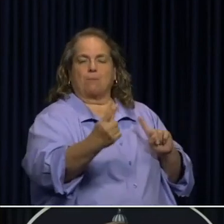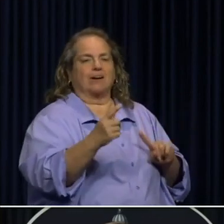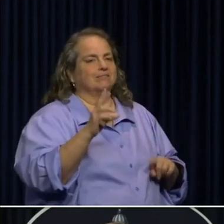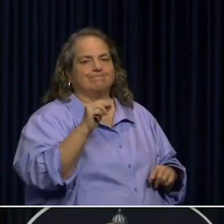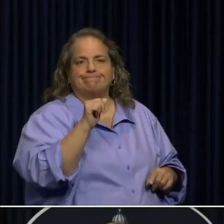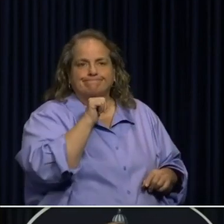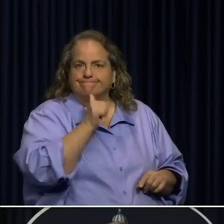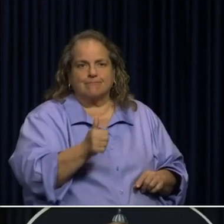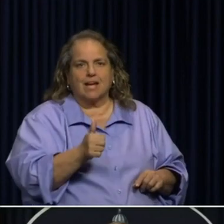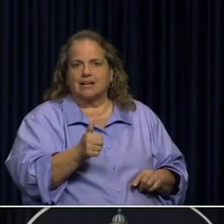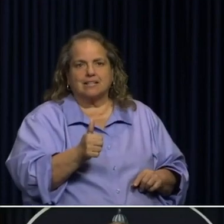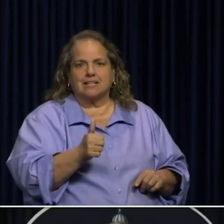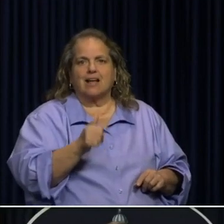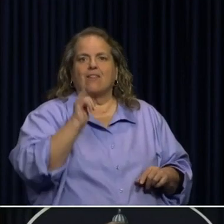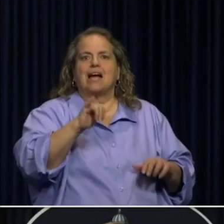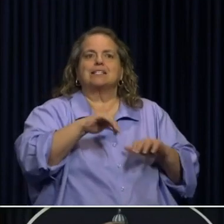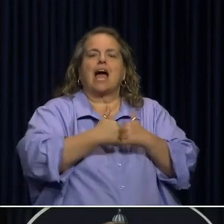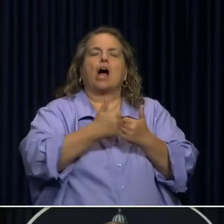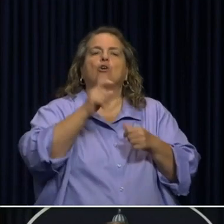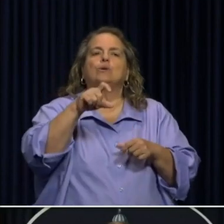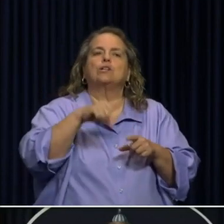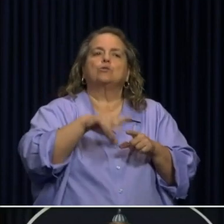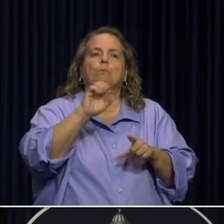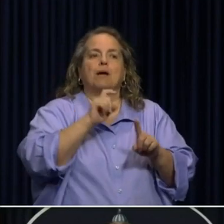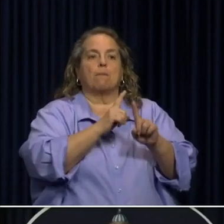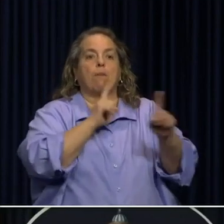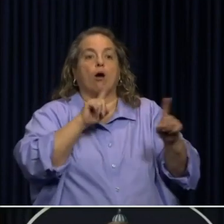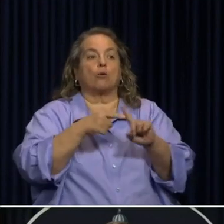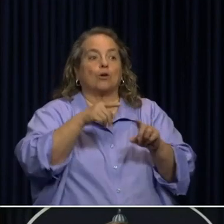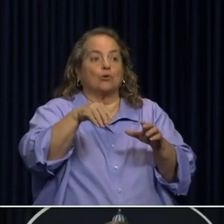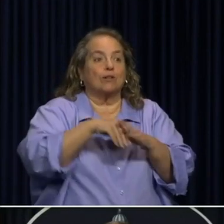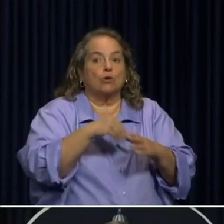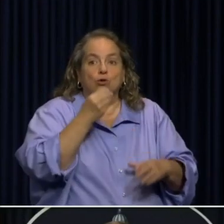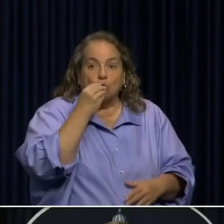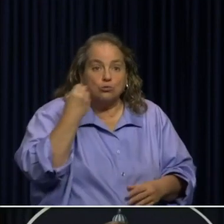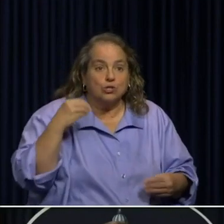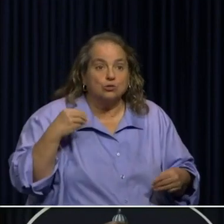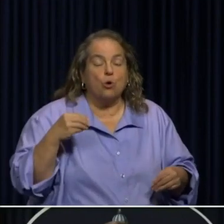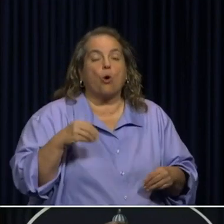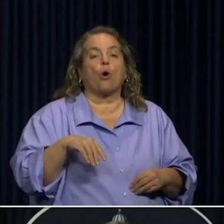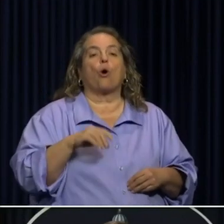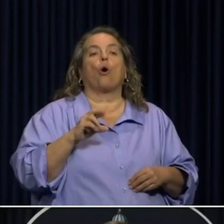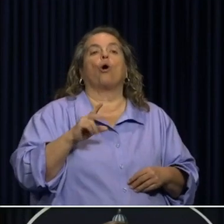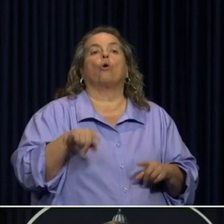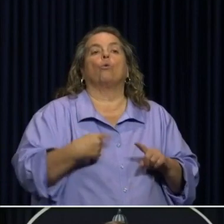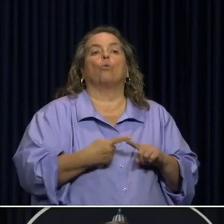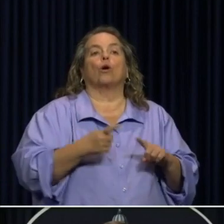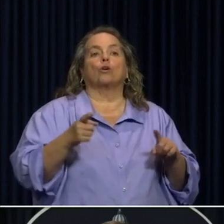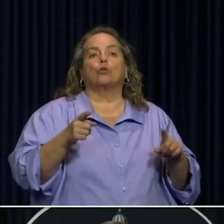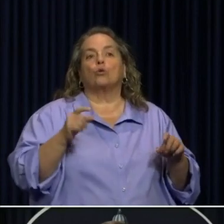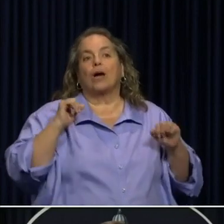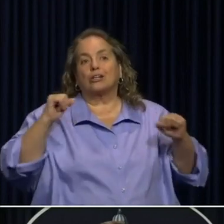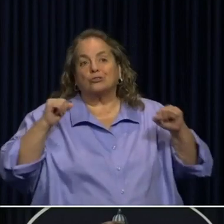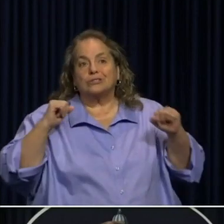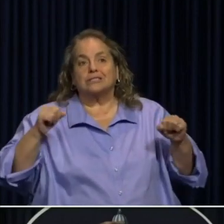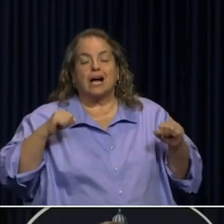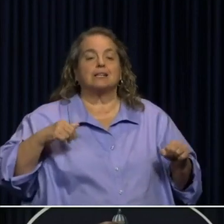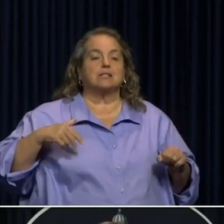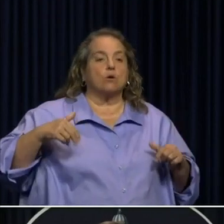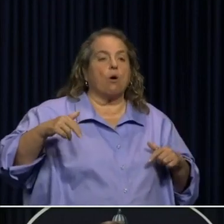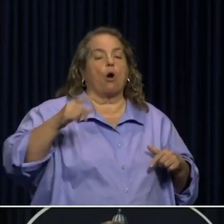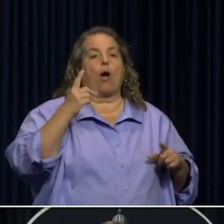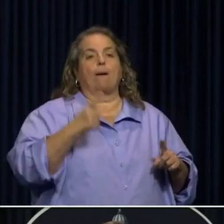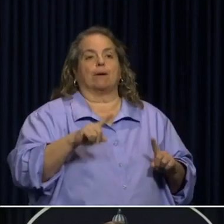be apart when we are in the grocery store or when we're exercising and come